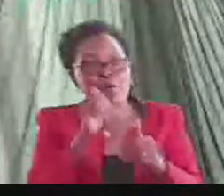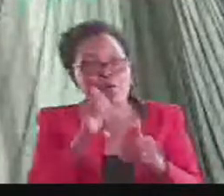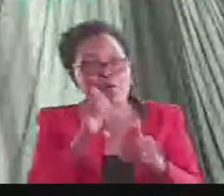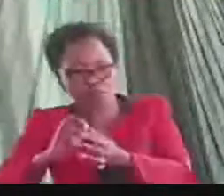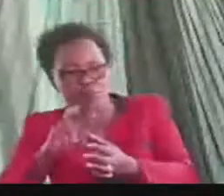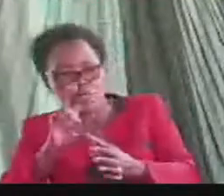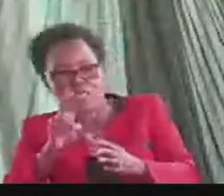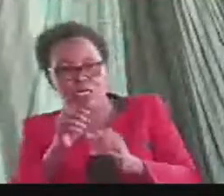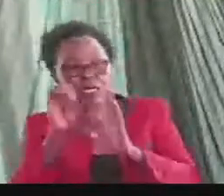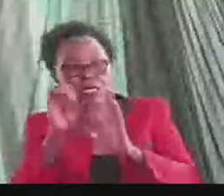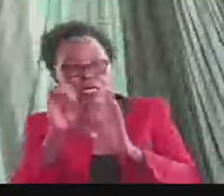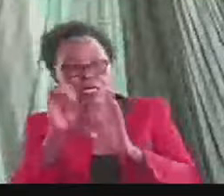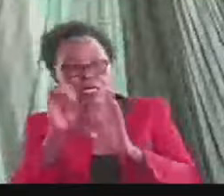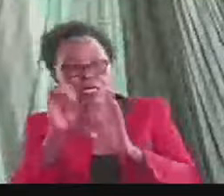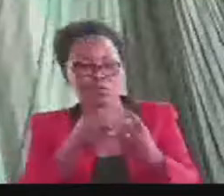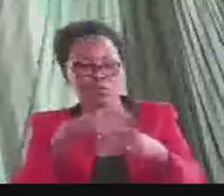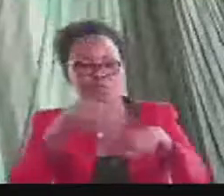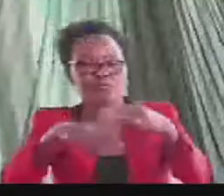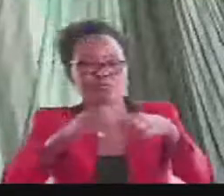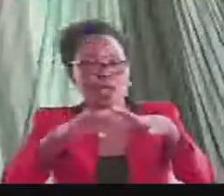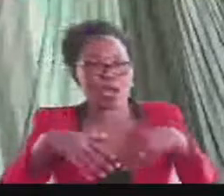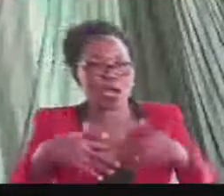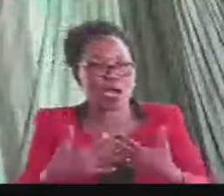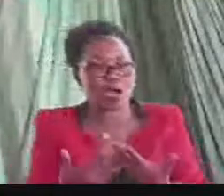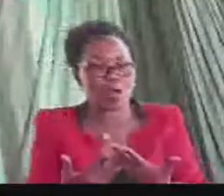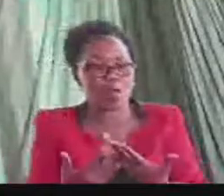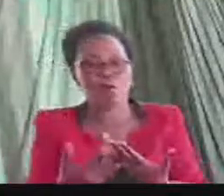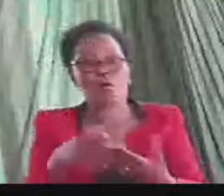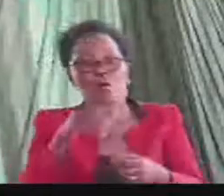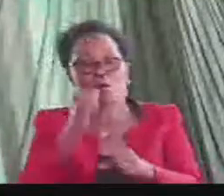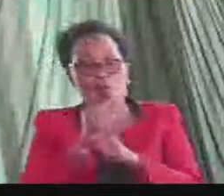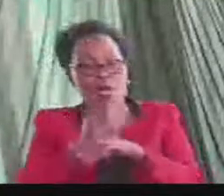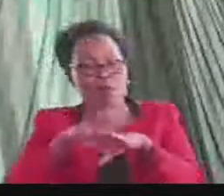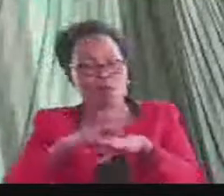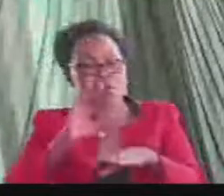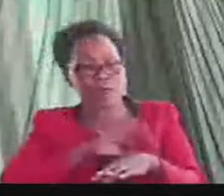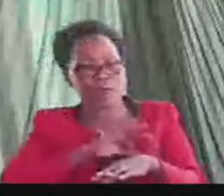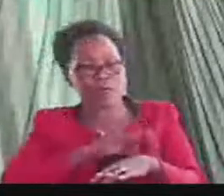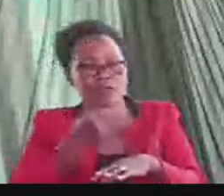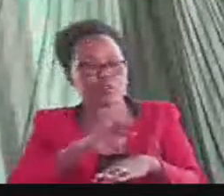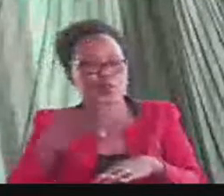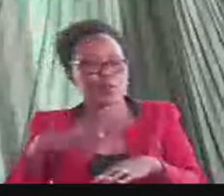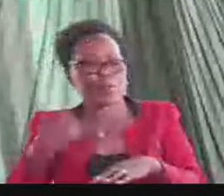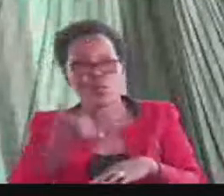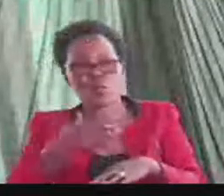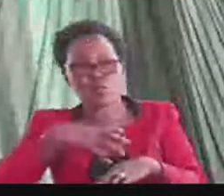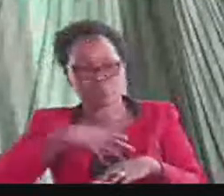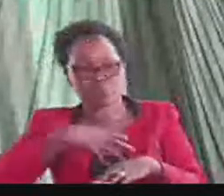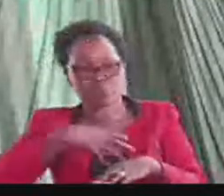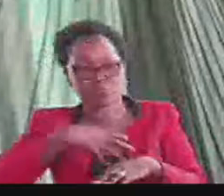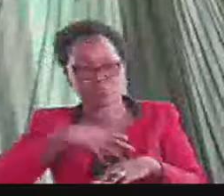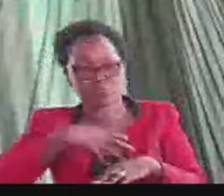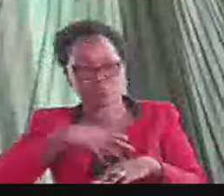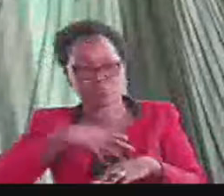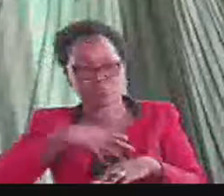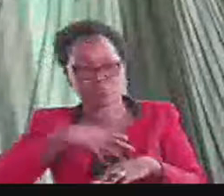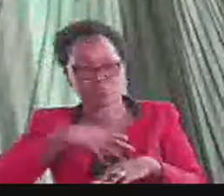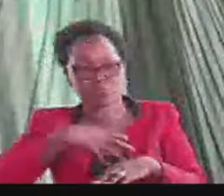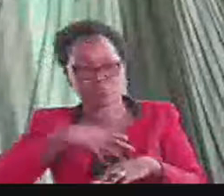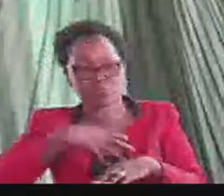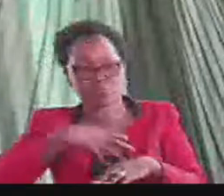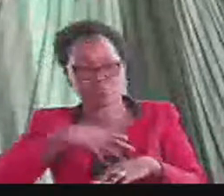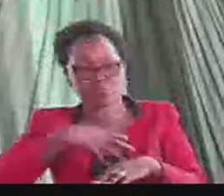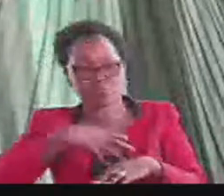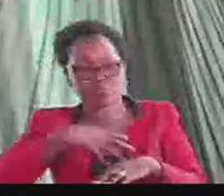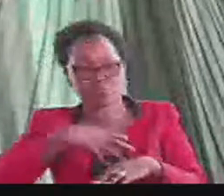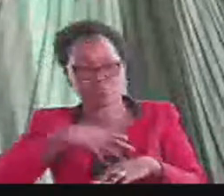institution, working on the benefits of the retirees. Coming to the judiciary now, we have talked